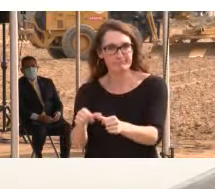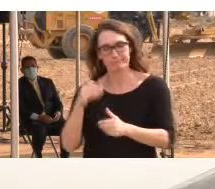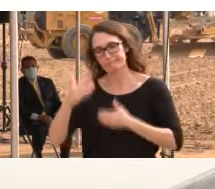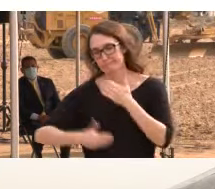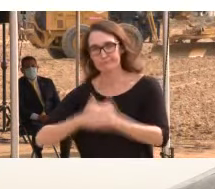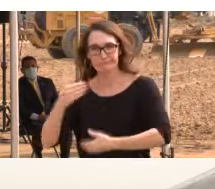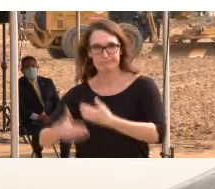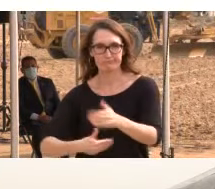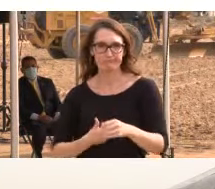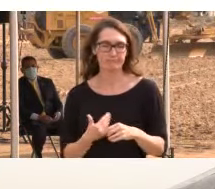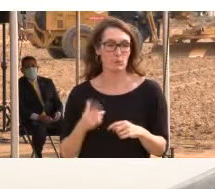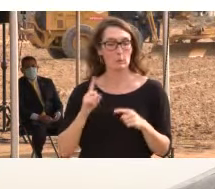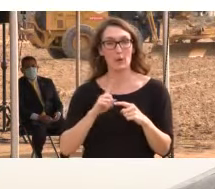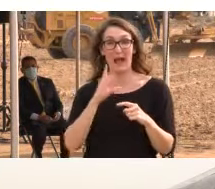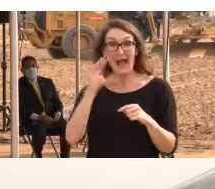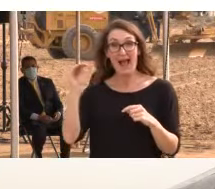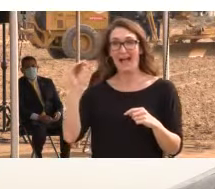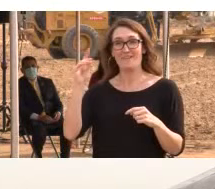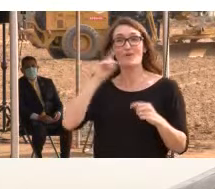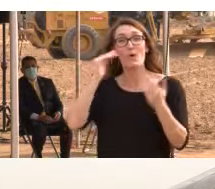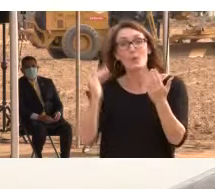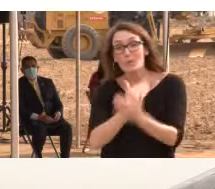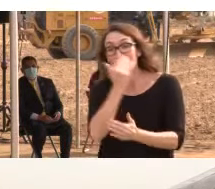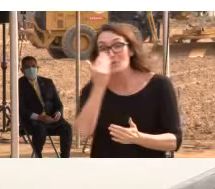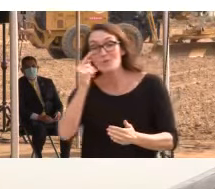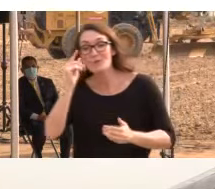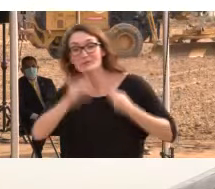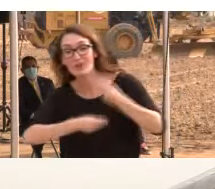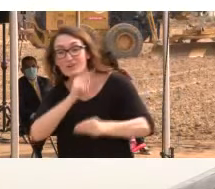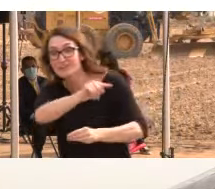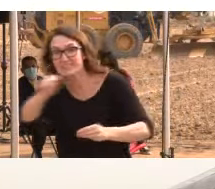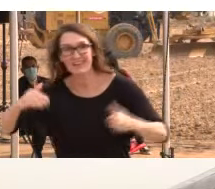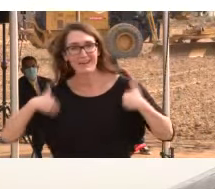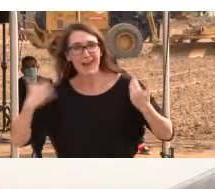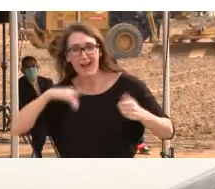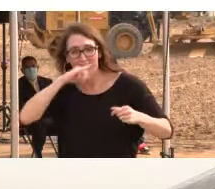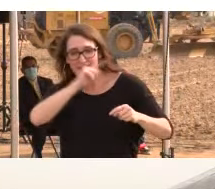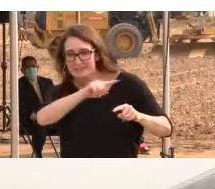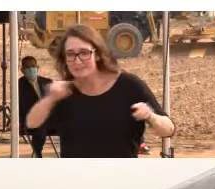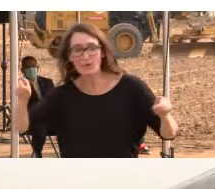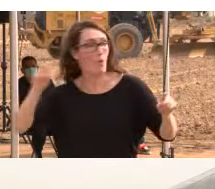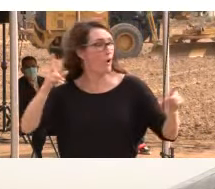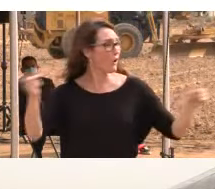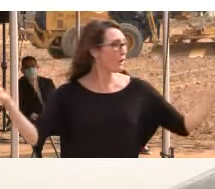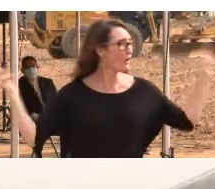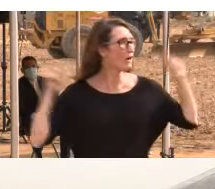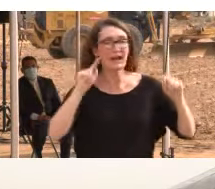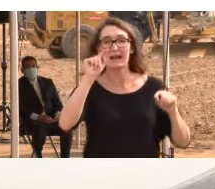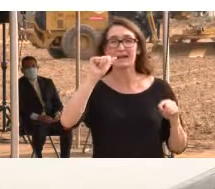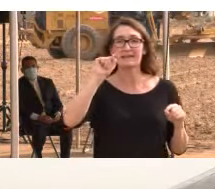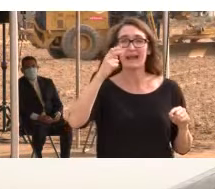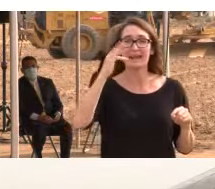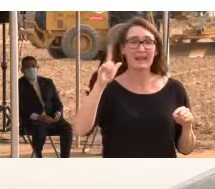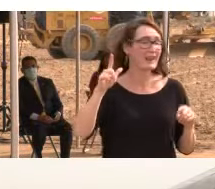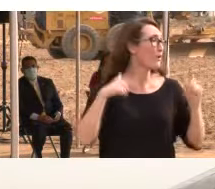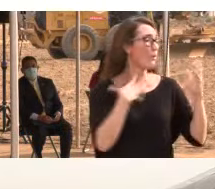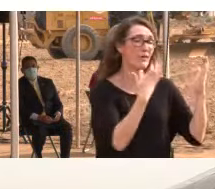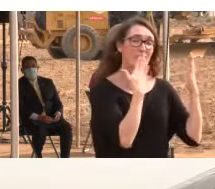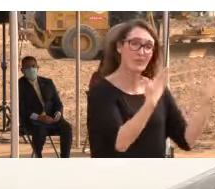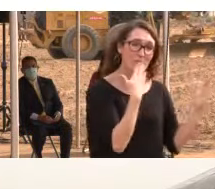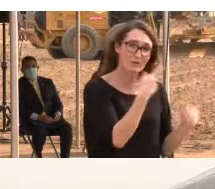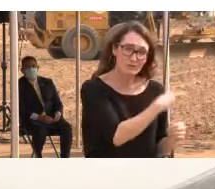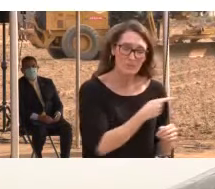forward. And to the new generations of leaders who have taken on this baton, Tate Hill, you're here today. I want to thank